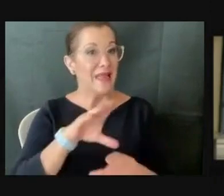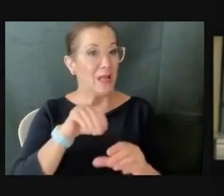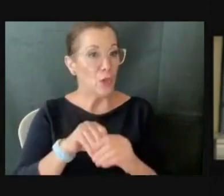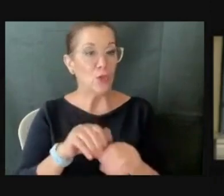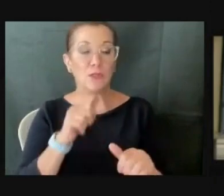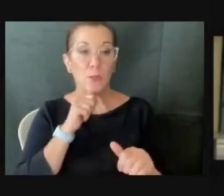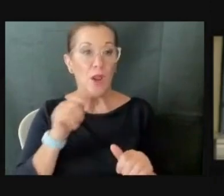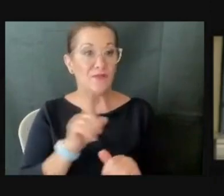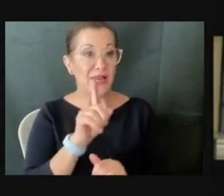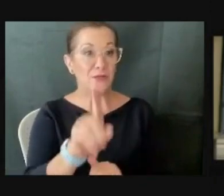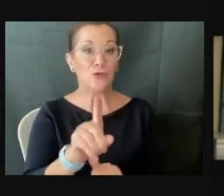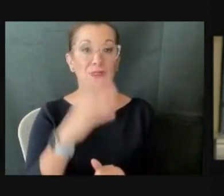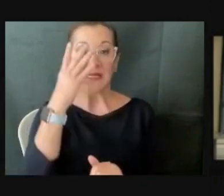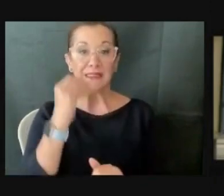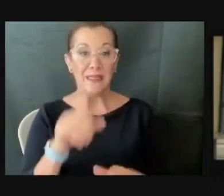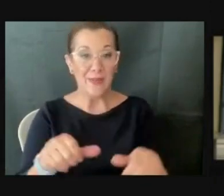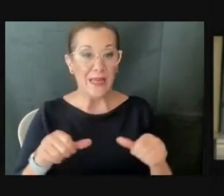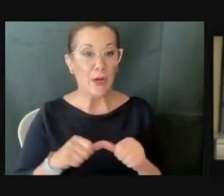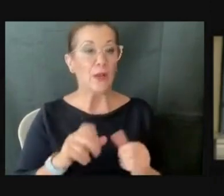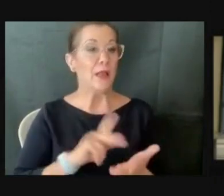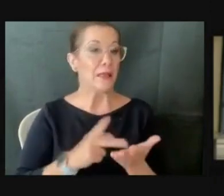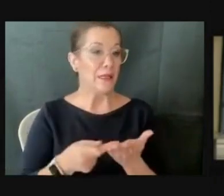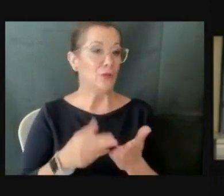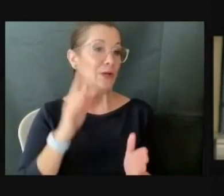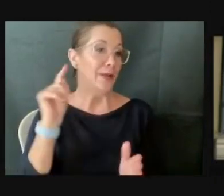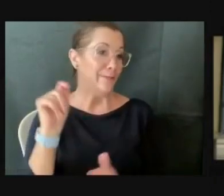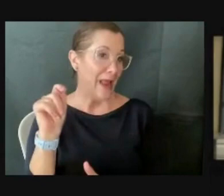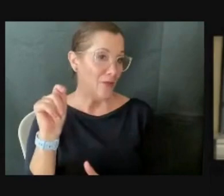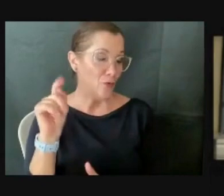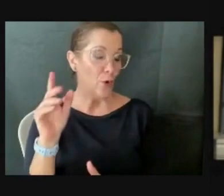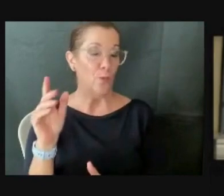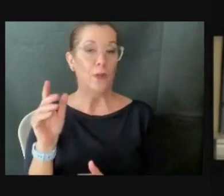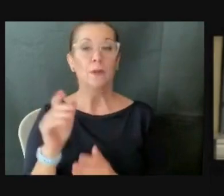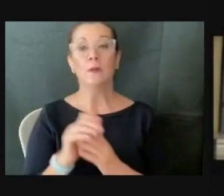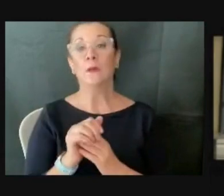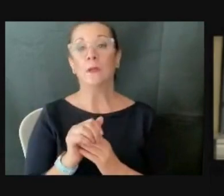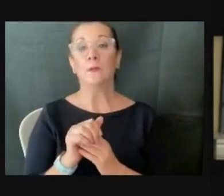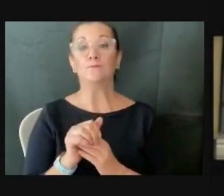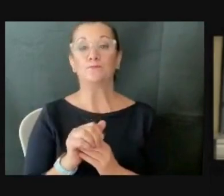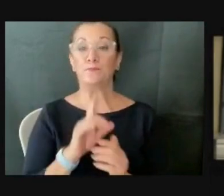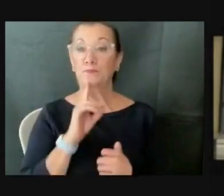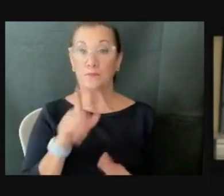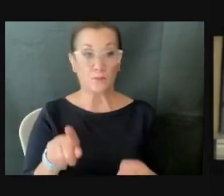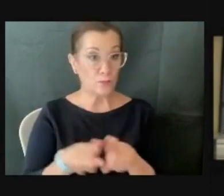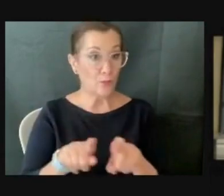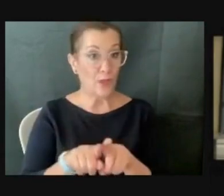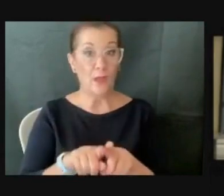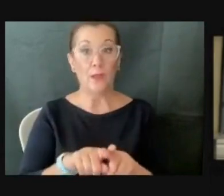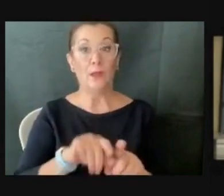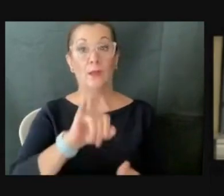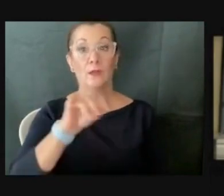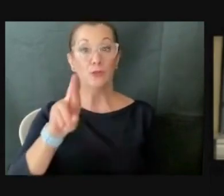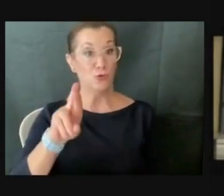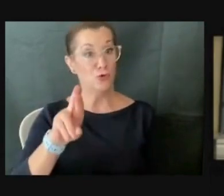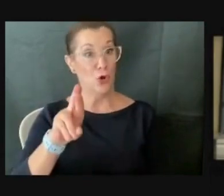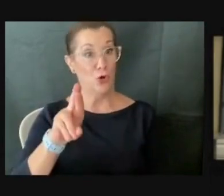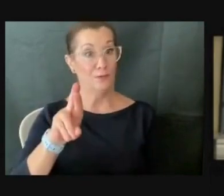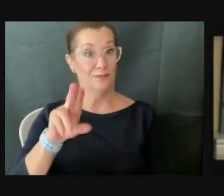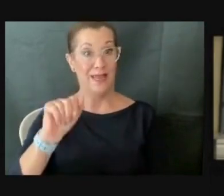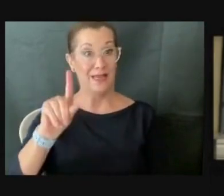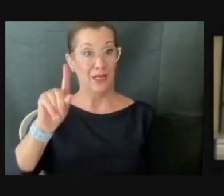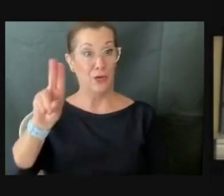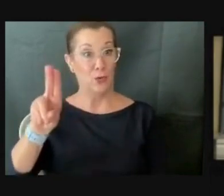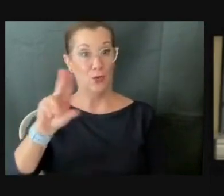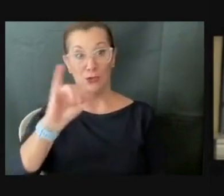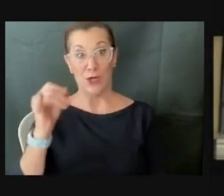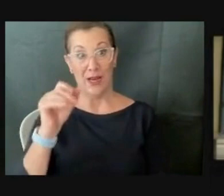sleeping area, a kitchen, and a bathroom. Now, there is also the junior ADU, also known as a